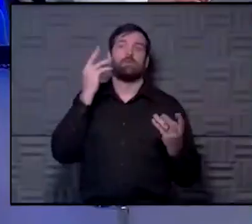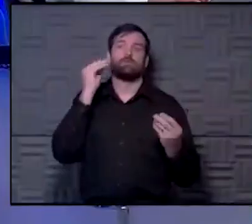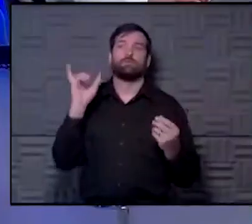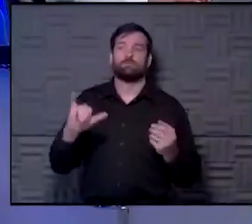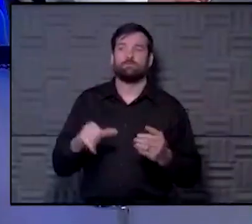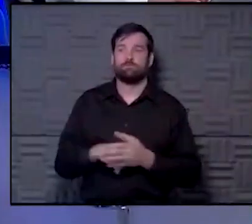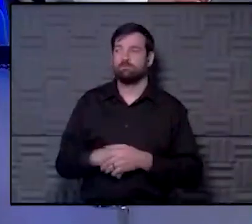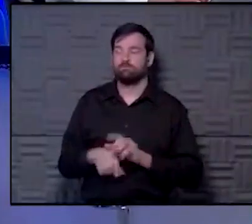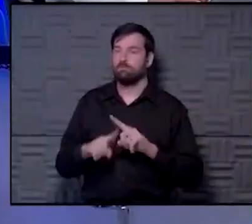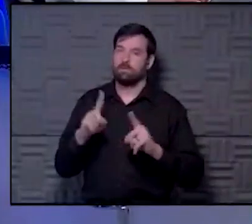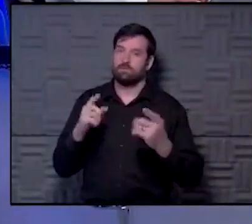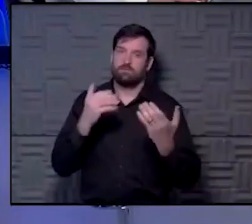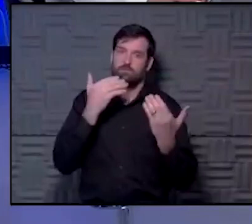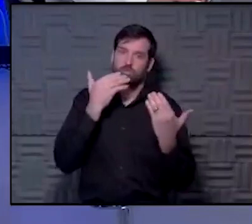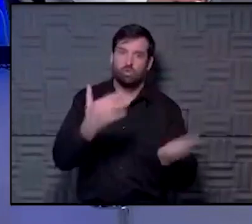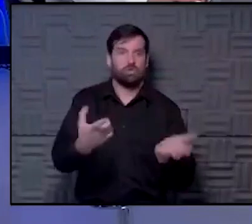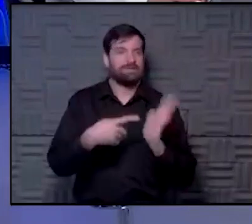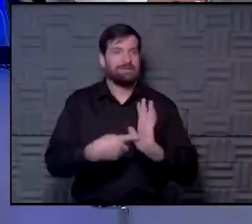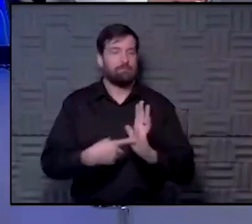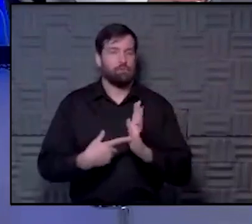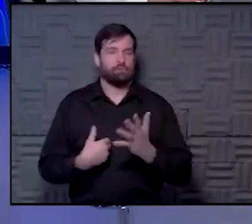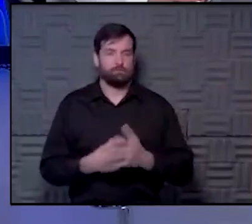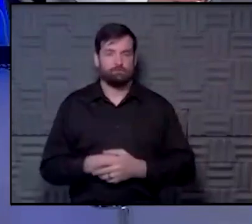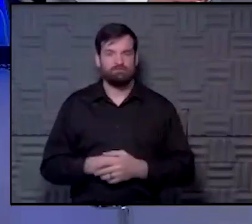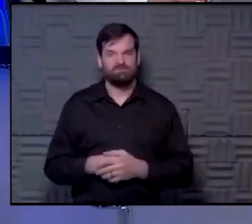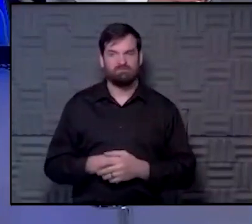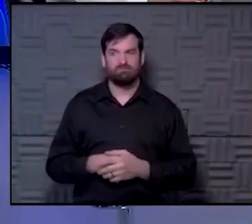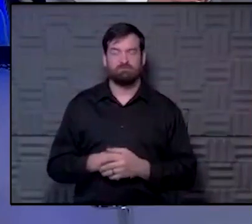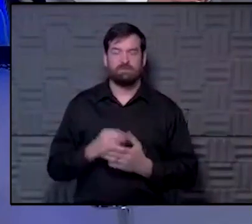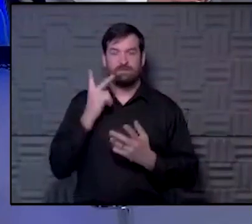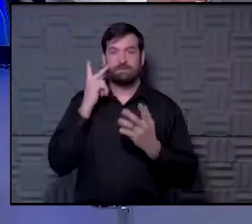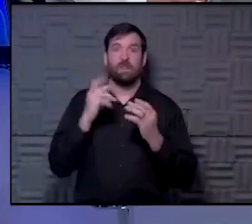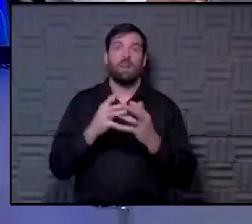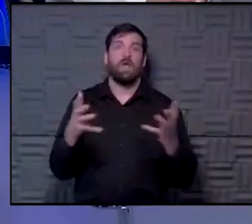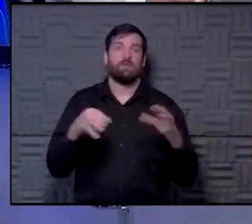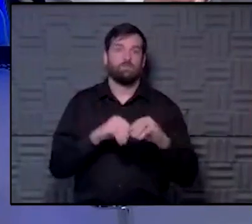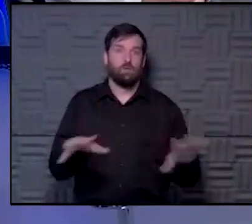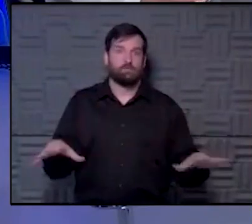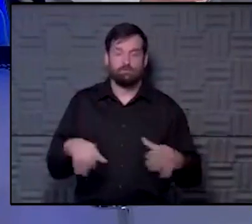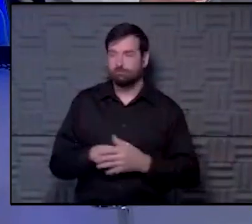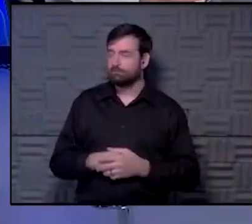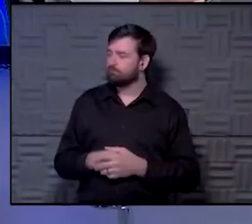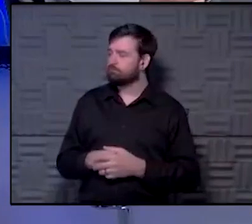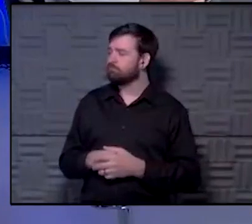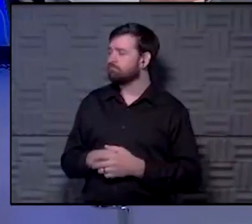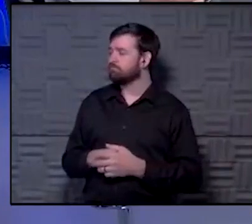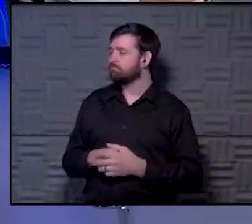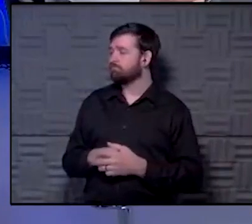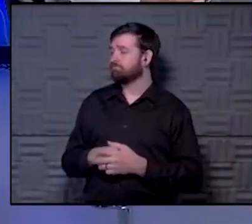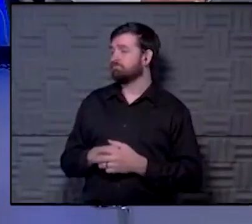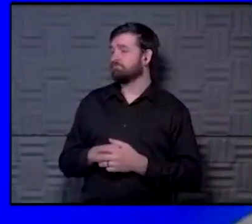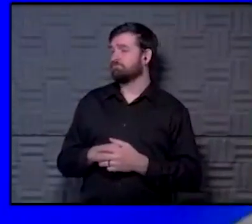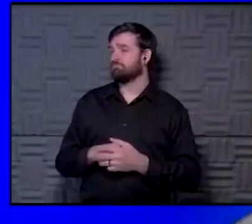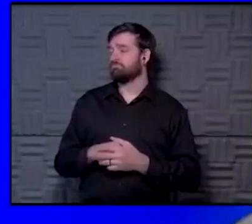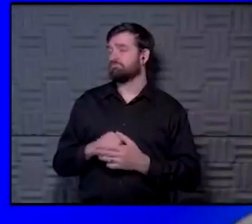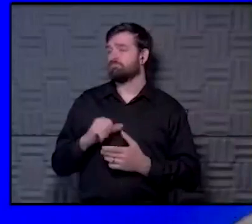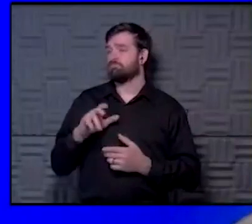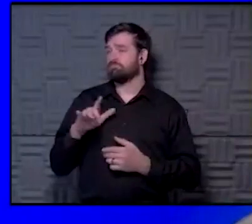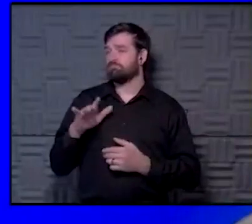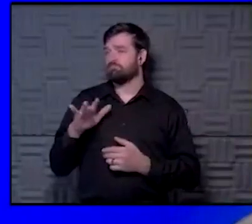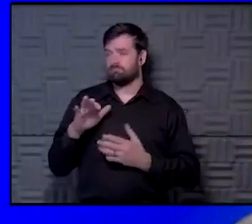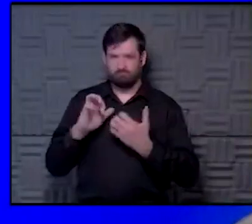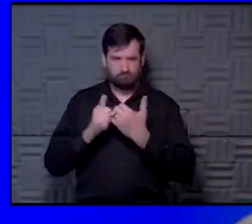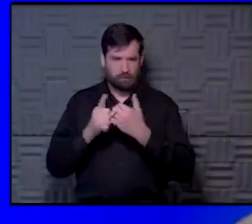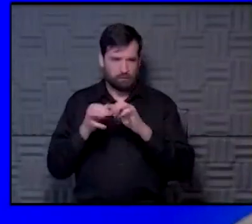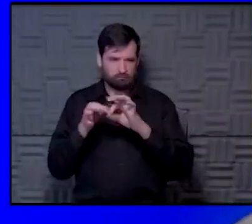but that's a great tangible example of what we've learned from someplace that's seeing a lot of spread. Yeah, I mean, I wouldn't say it's the vaccination, the way that